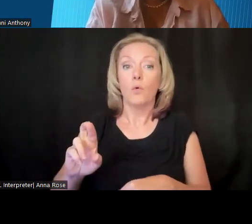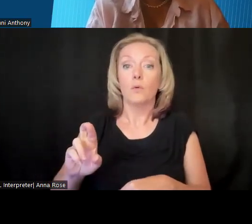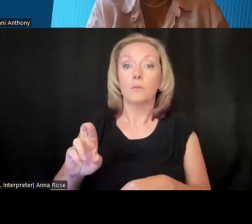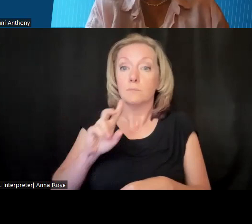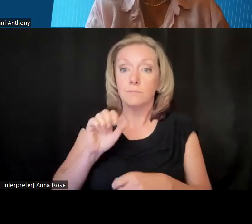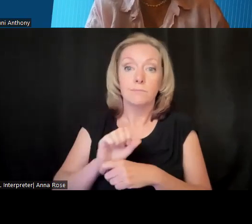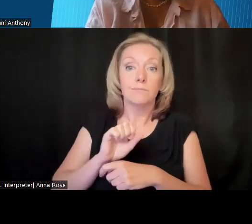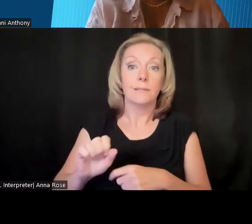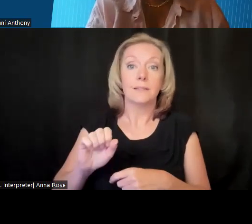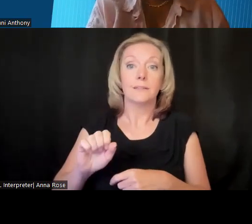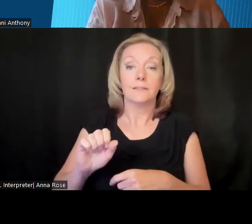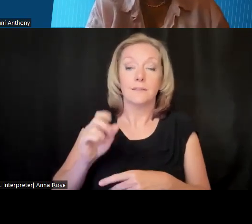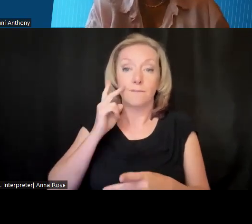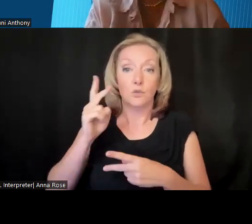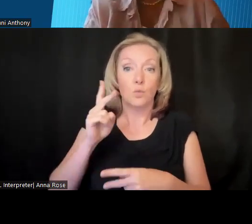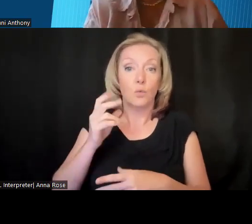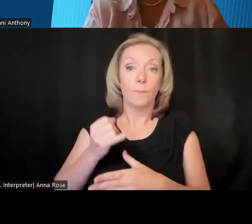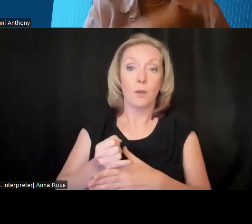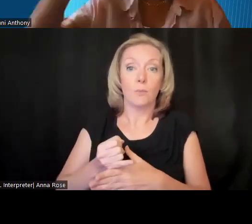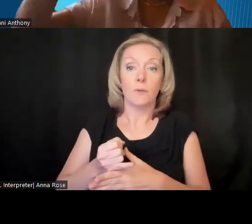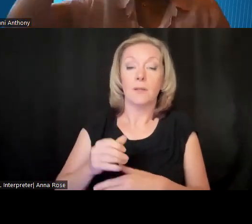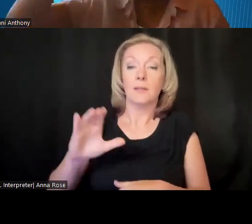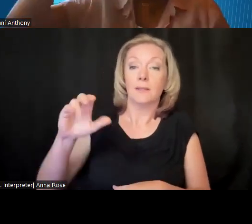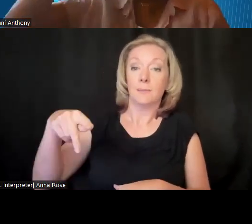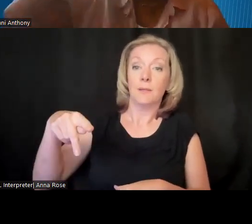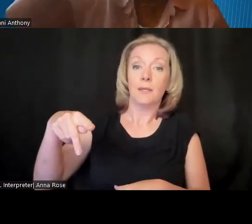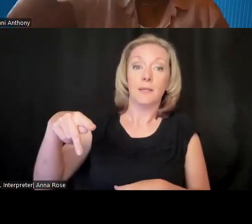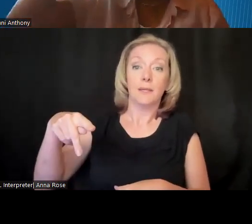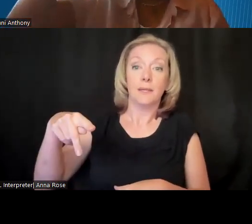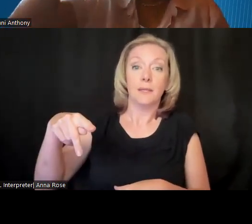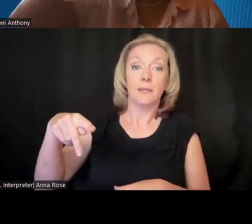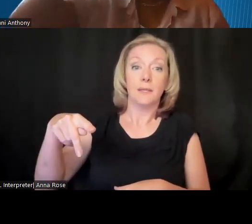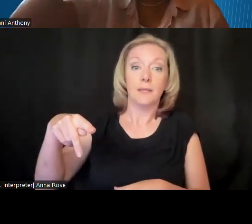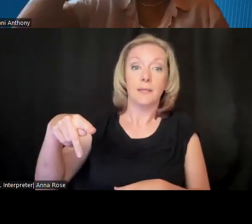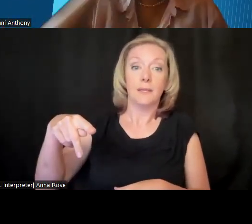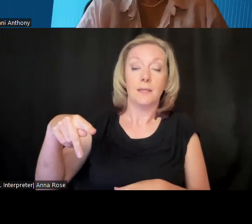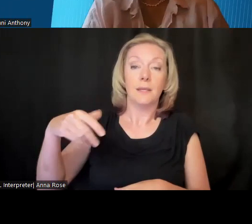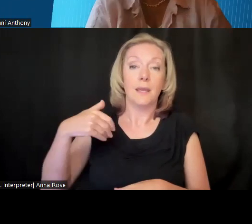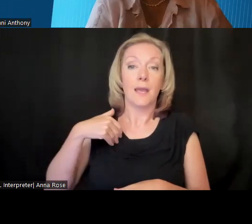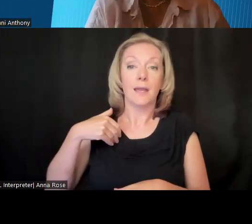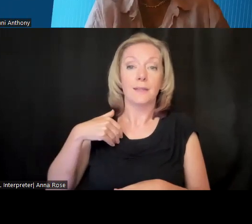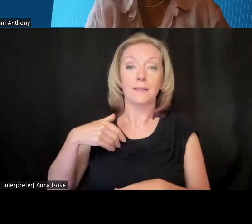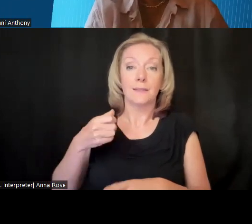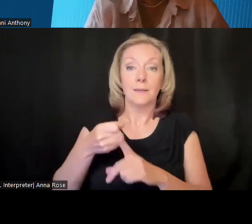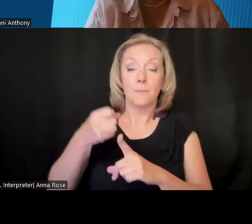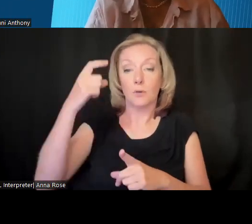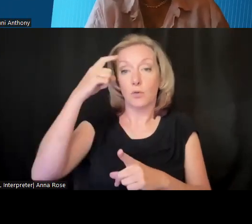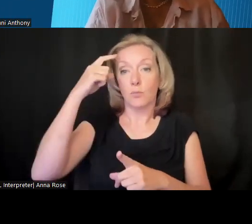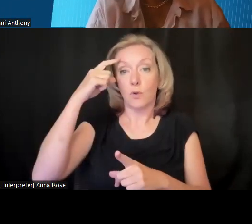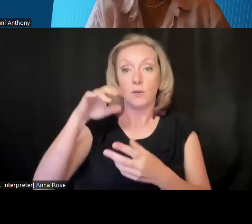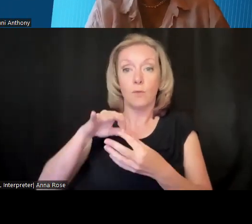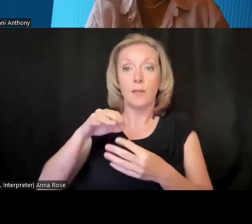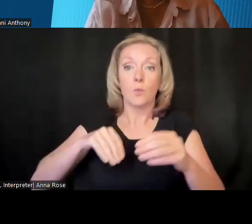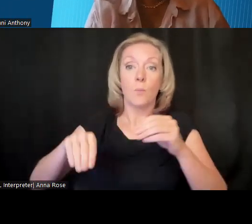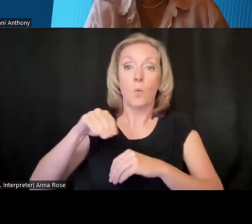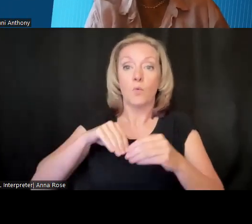visual impairment. Because cerebral palsy has motor trackways that happen in the brain, we often see that if there's